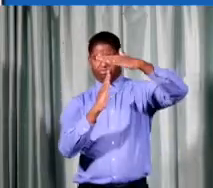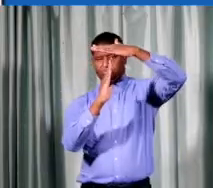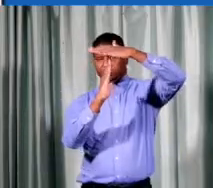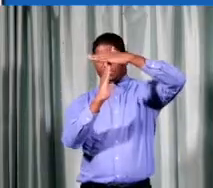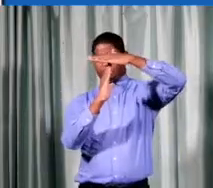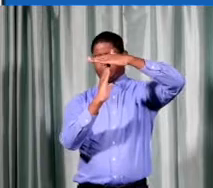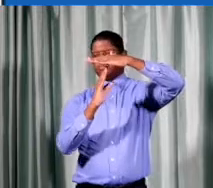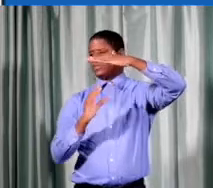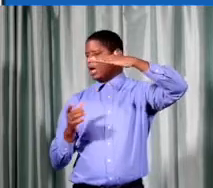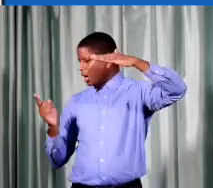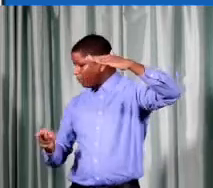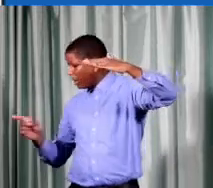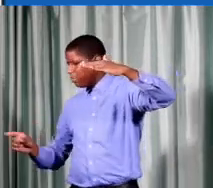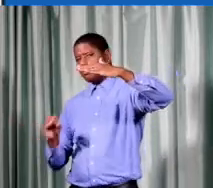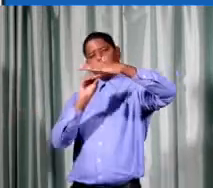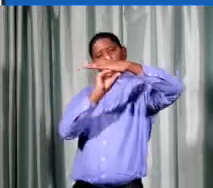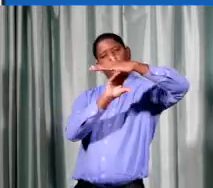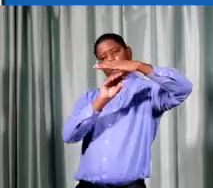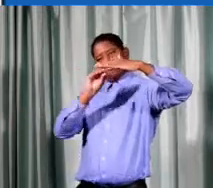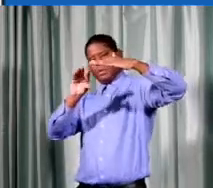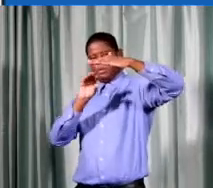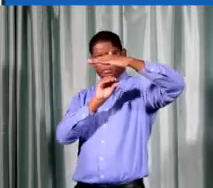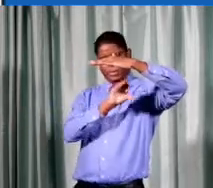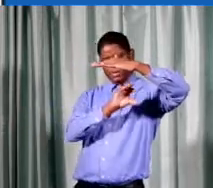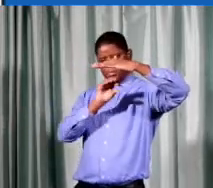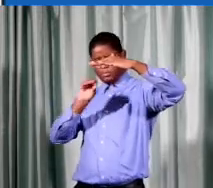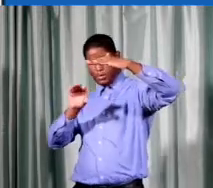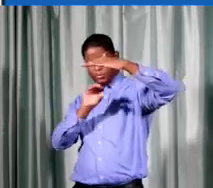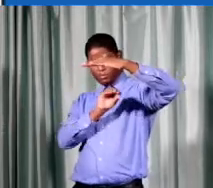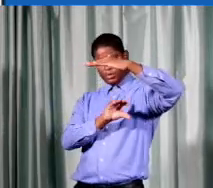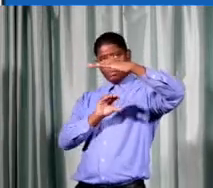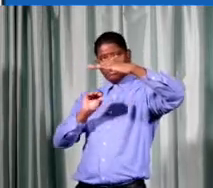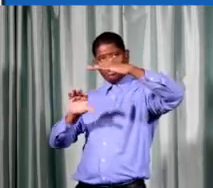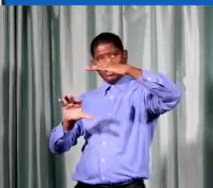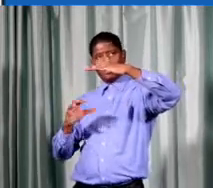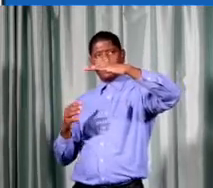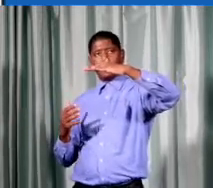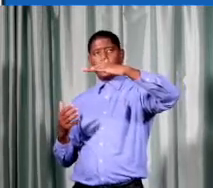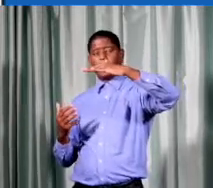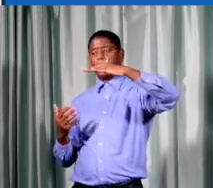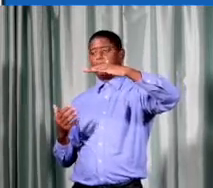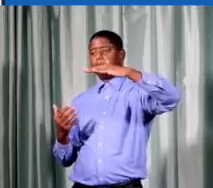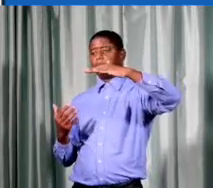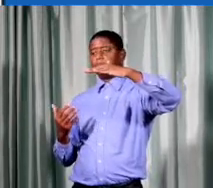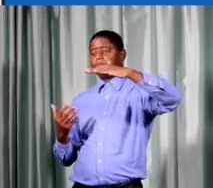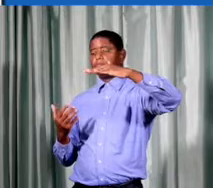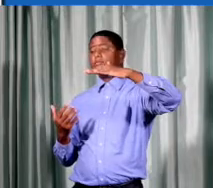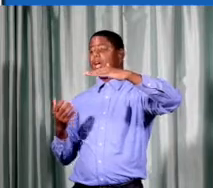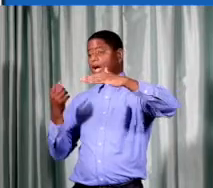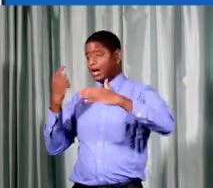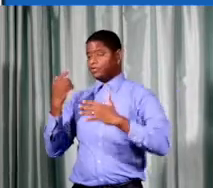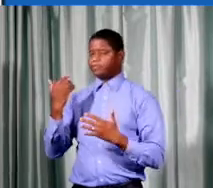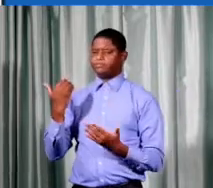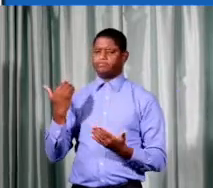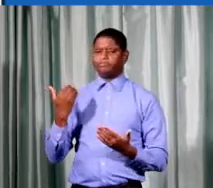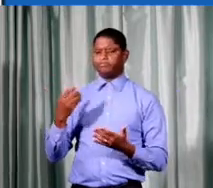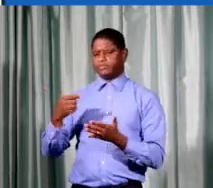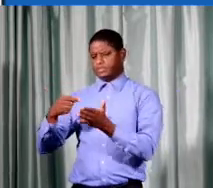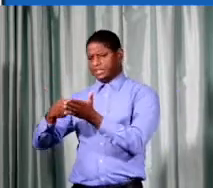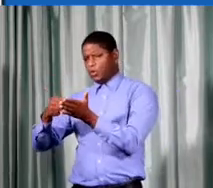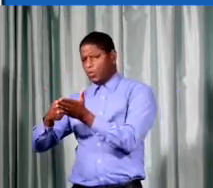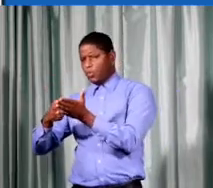is you. Debit, cash, credit, equity. You take the loan, debit, cash, credit, loan